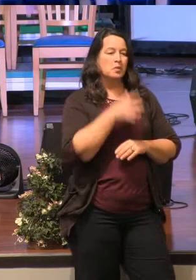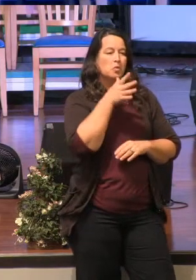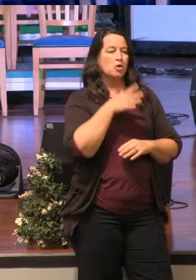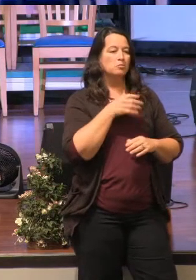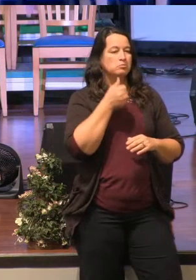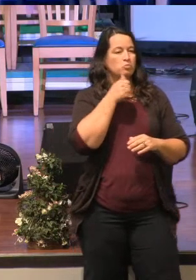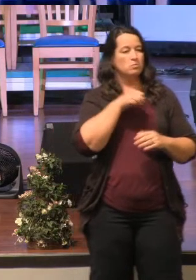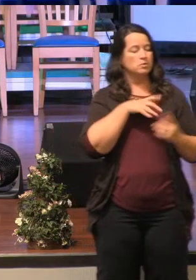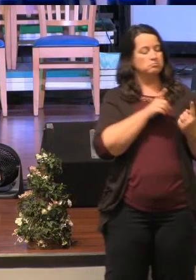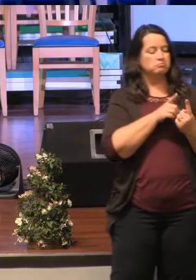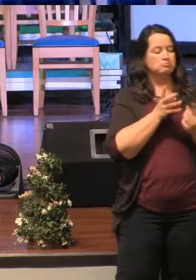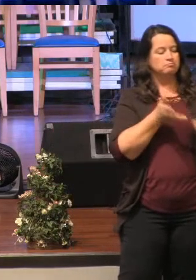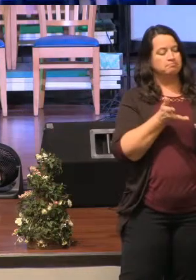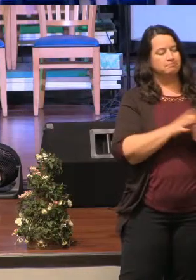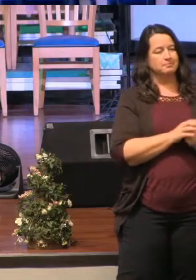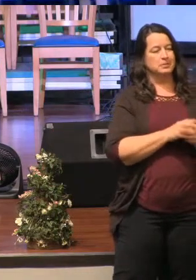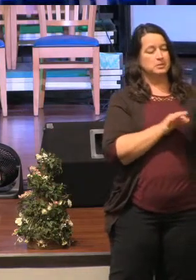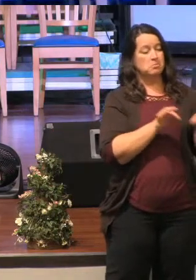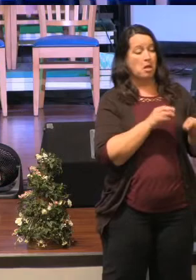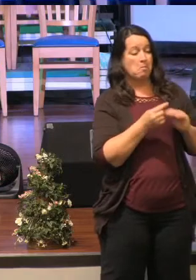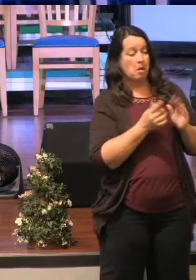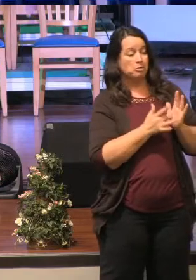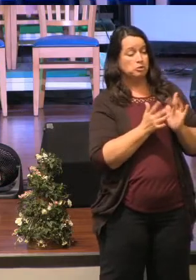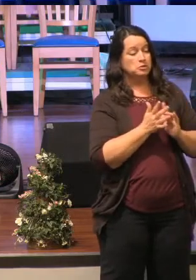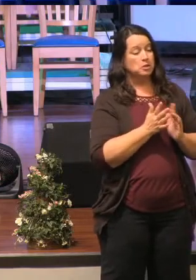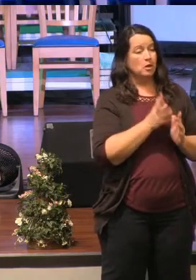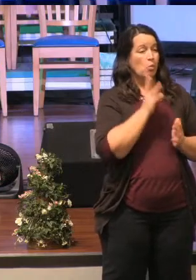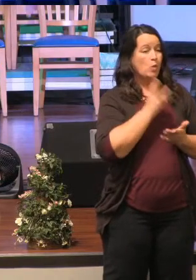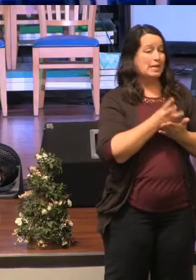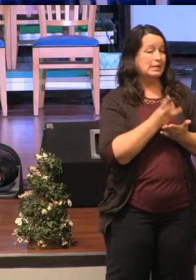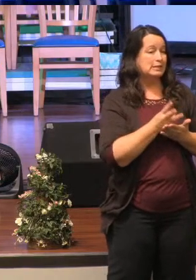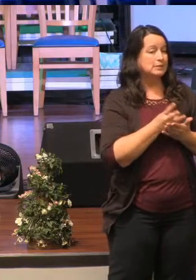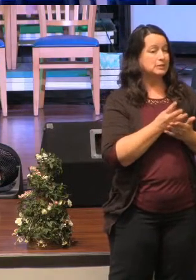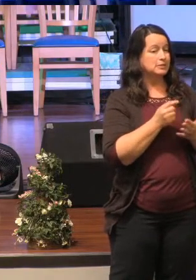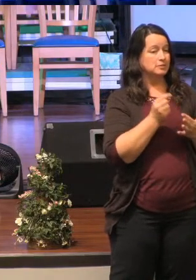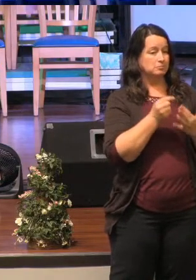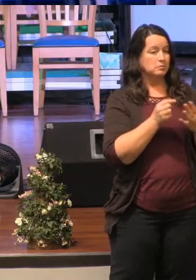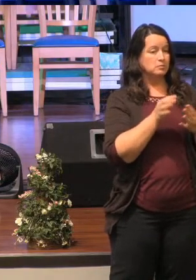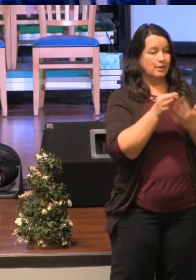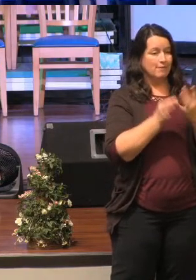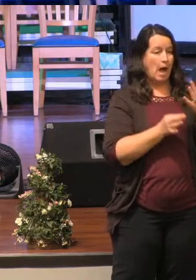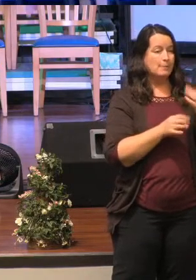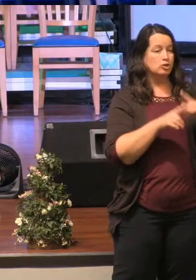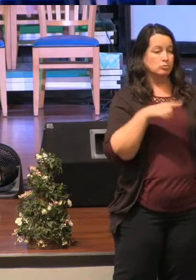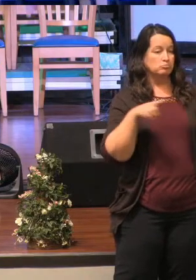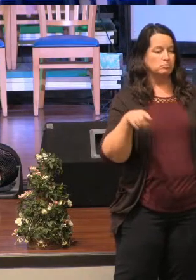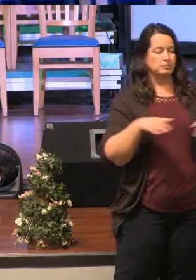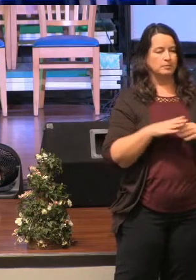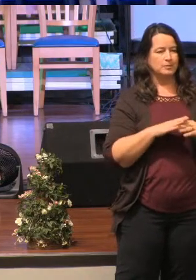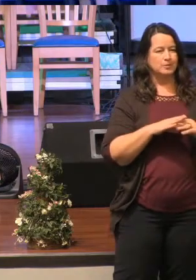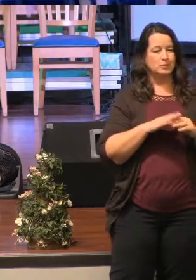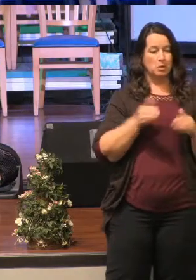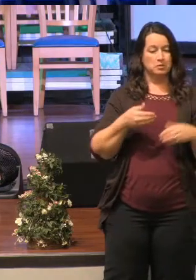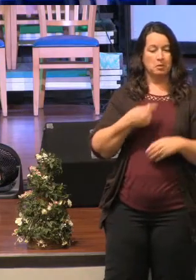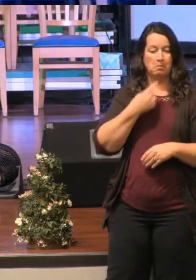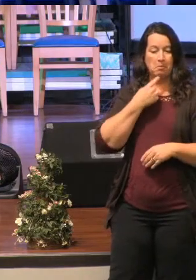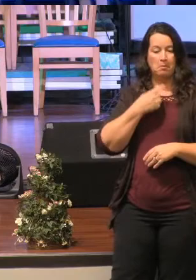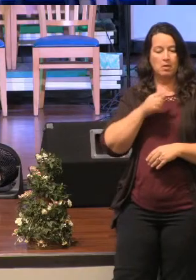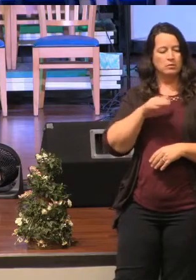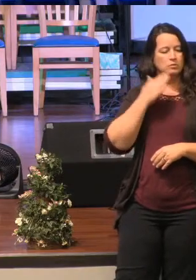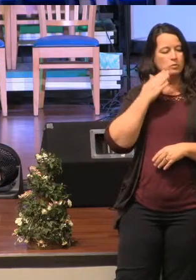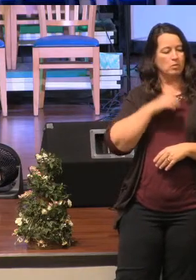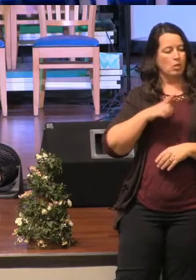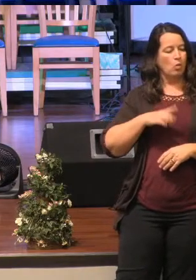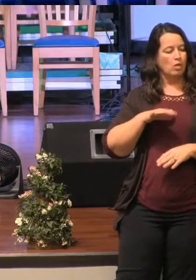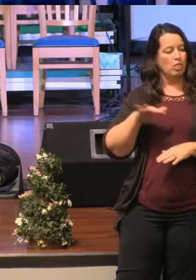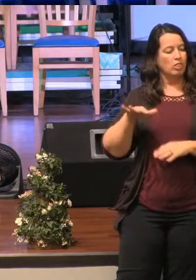girl. She was being so kind, showing me different options. And so I turned the conversation toward the things of the Lord